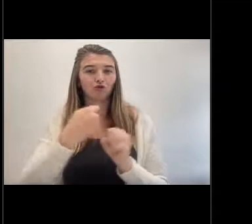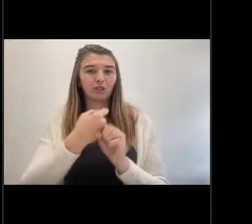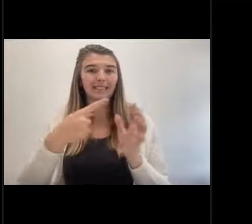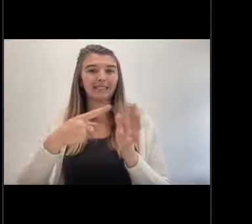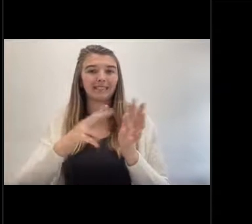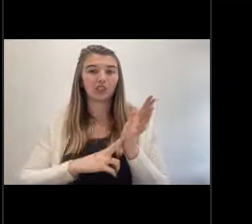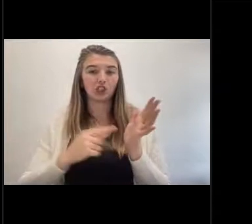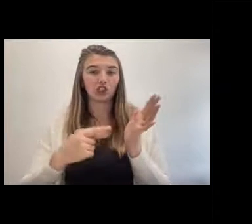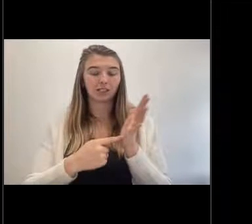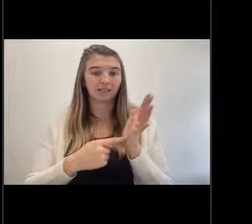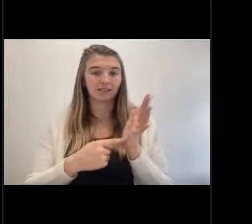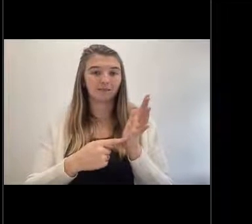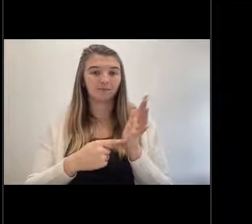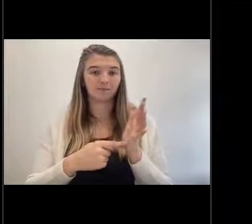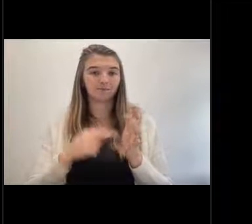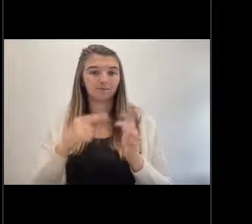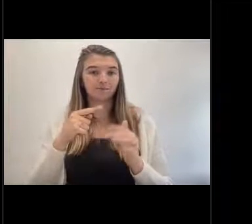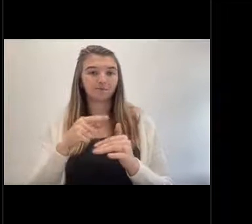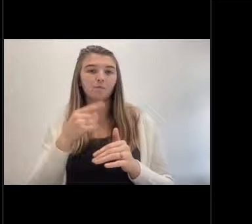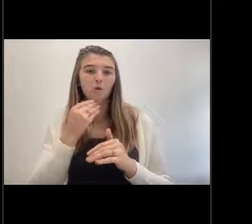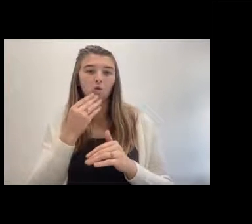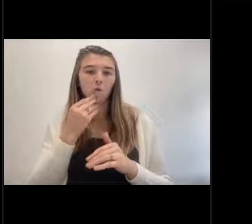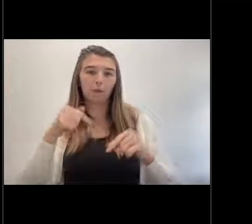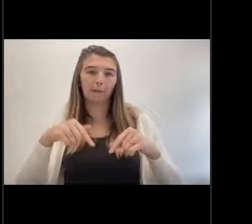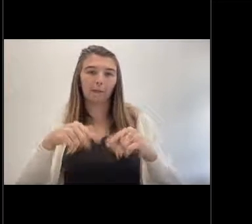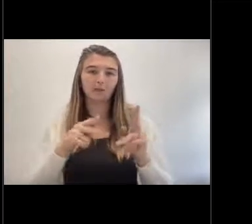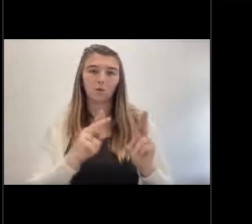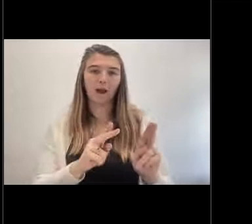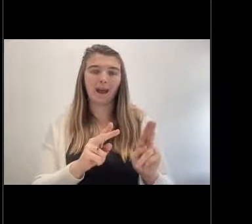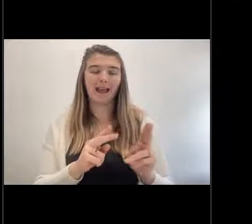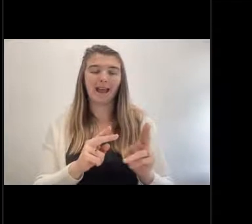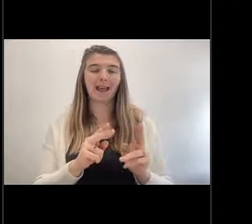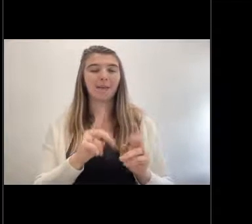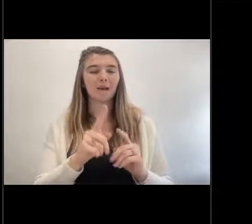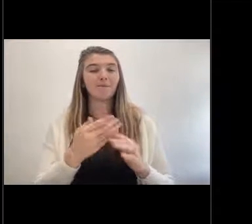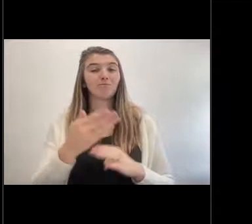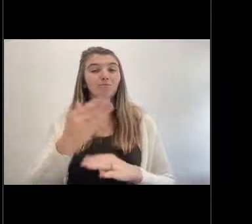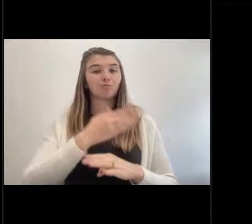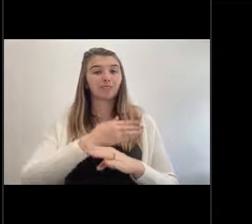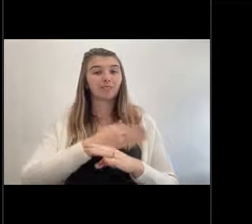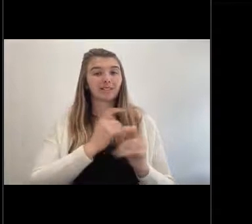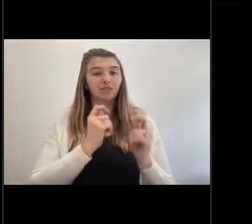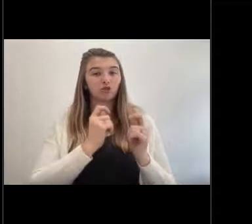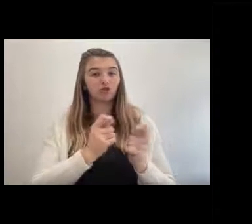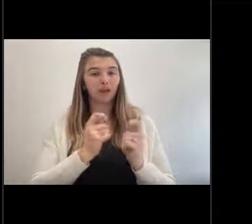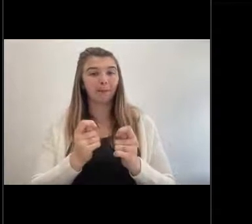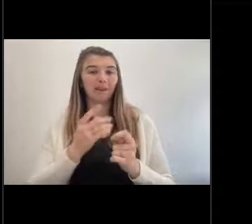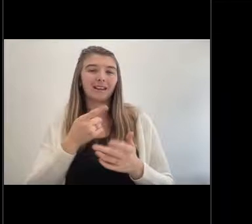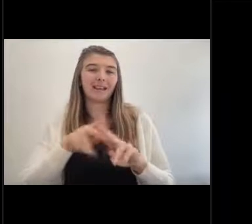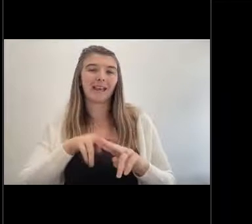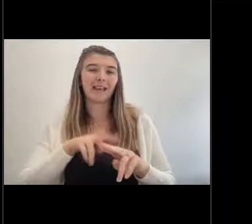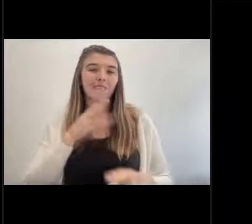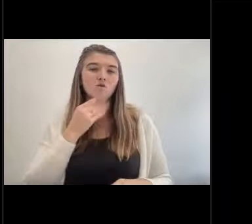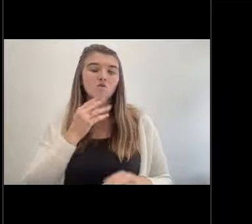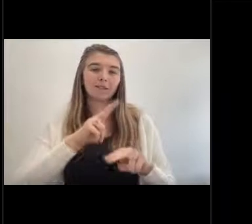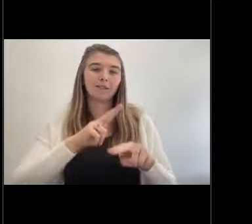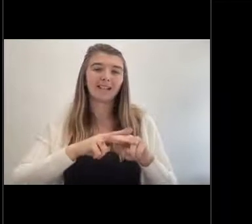for the pre-treatment of wastewater treatment plants do not